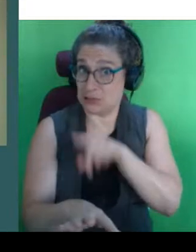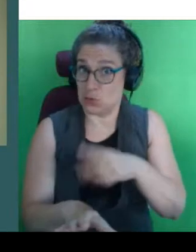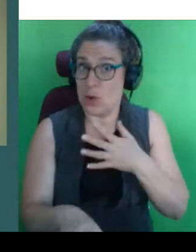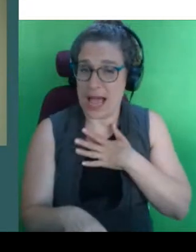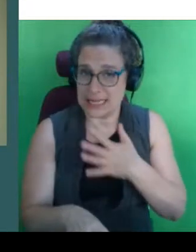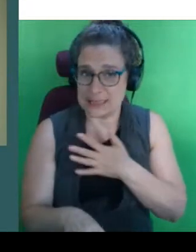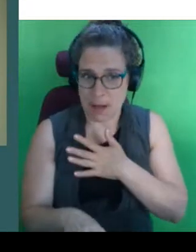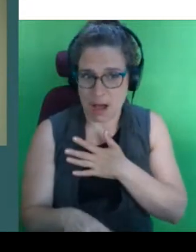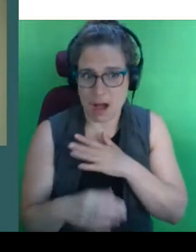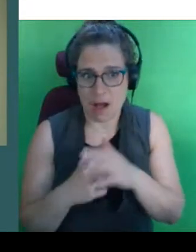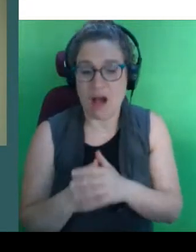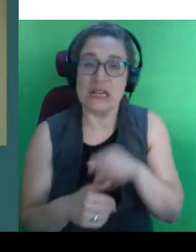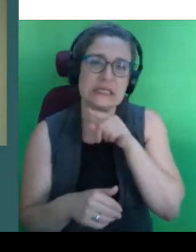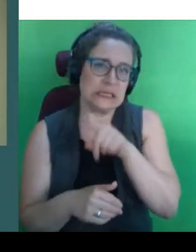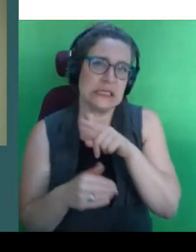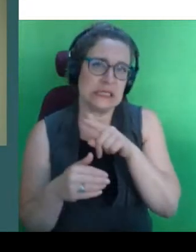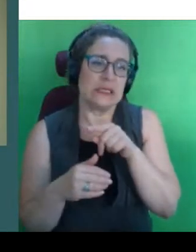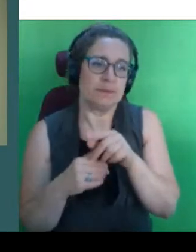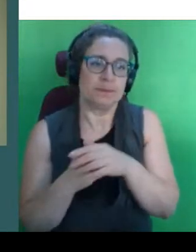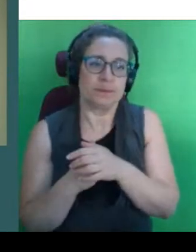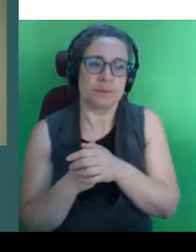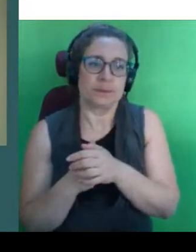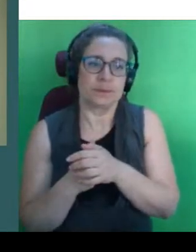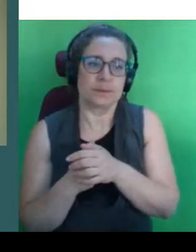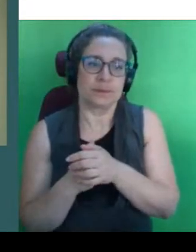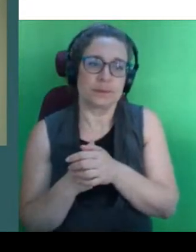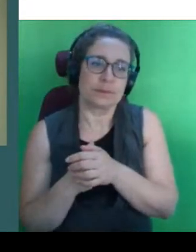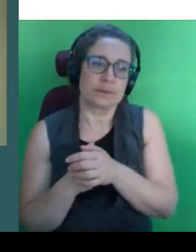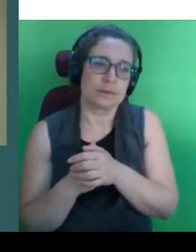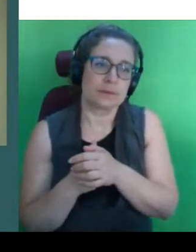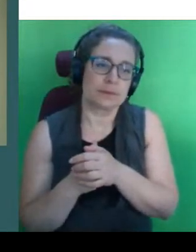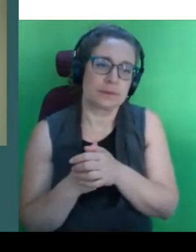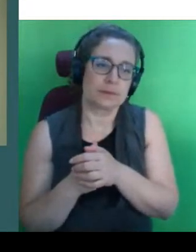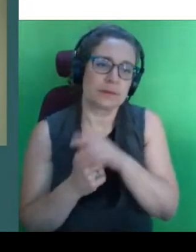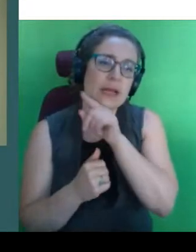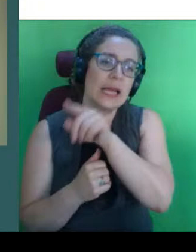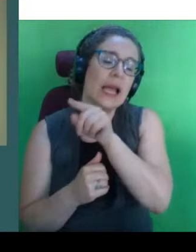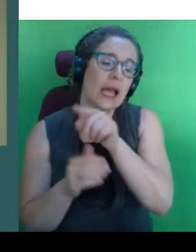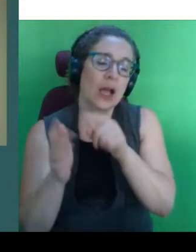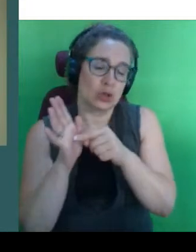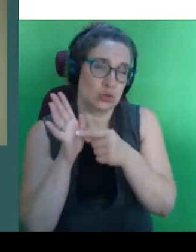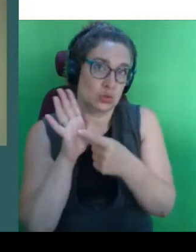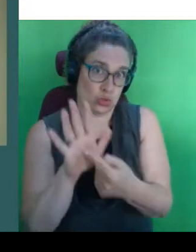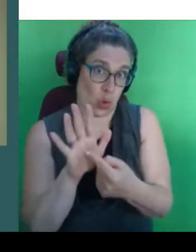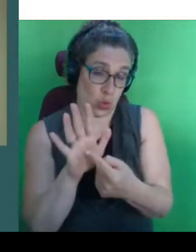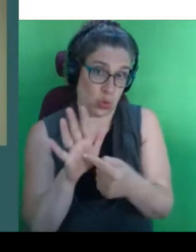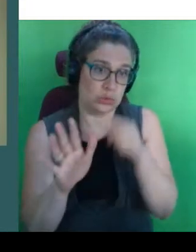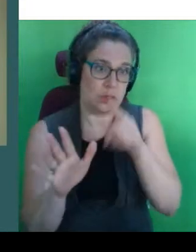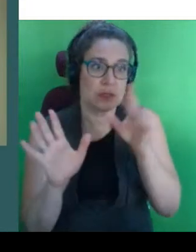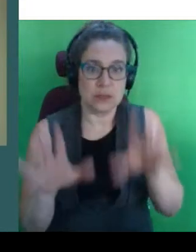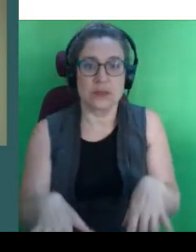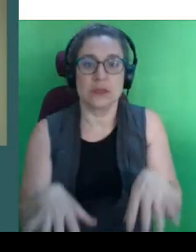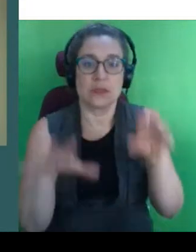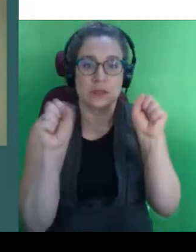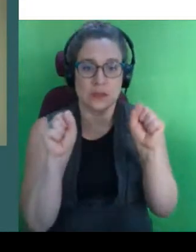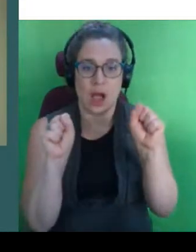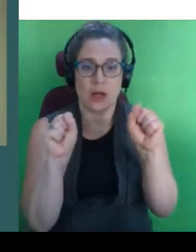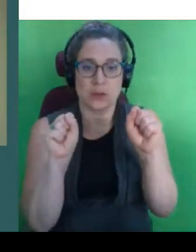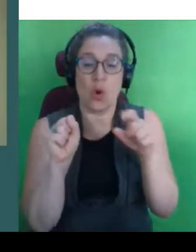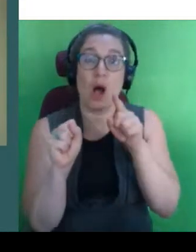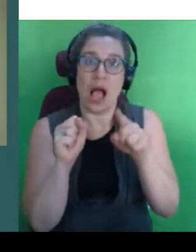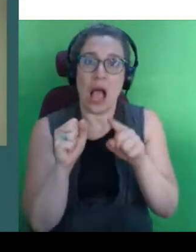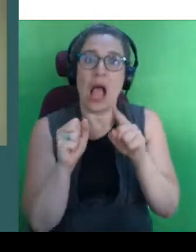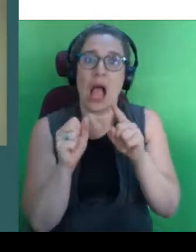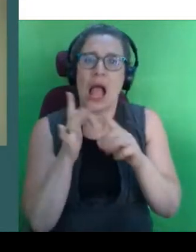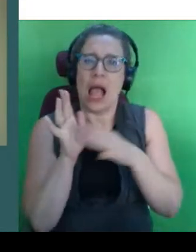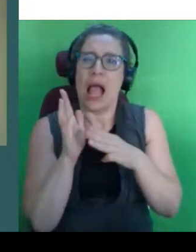And he showed that what they did was they started off the immunotherapy, and then I think it was after about